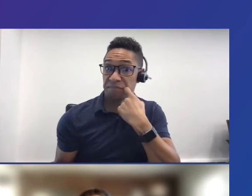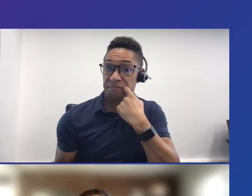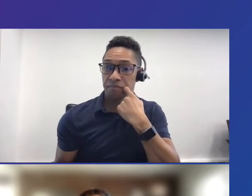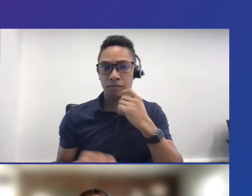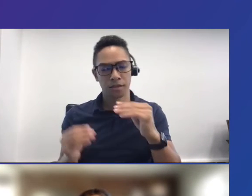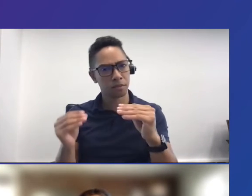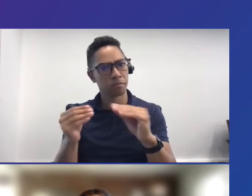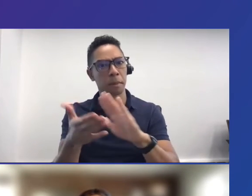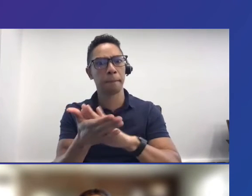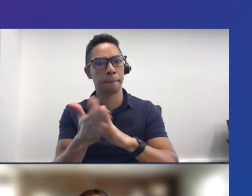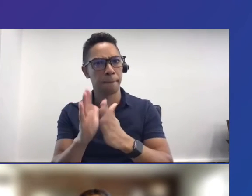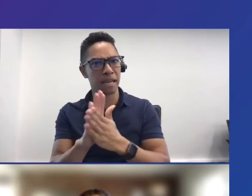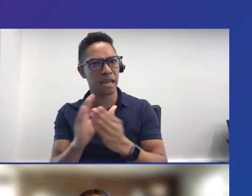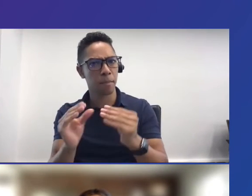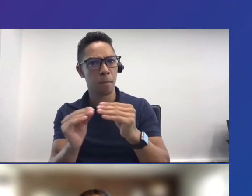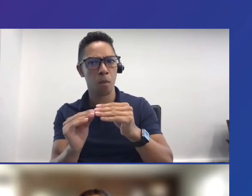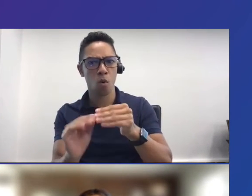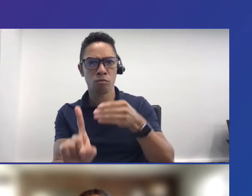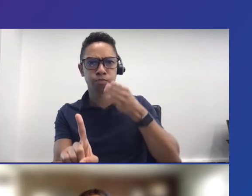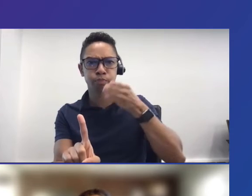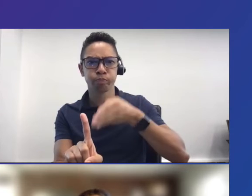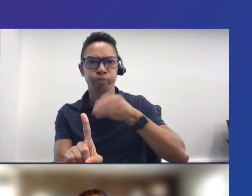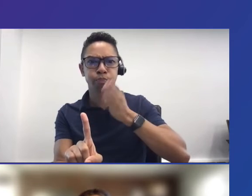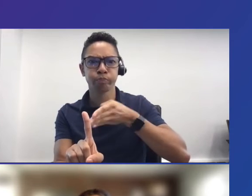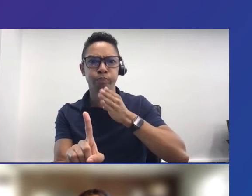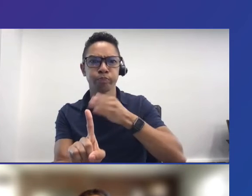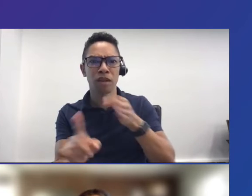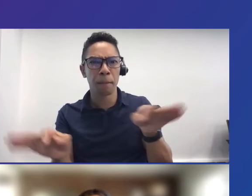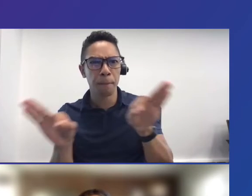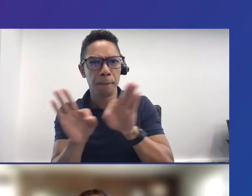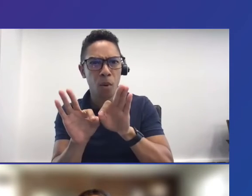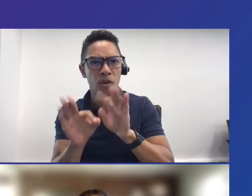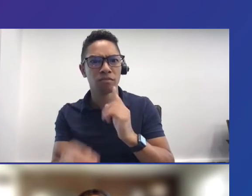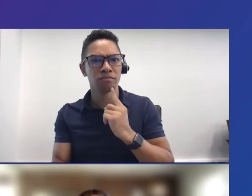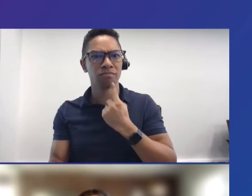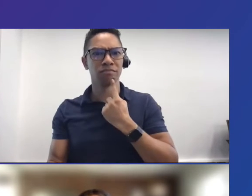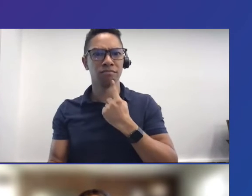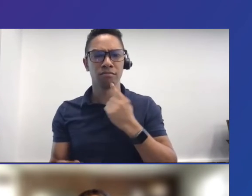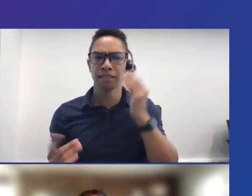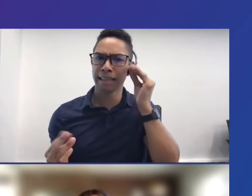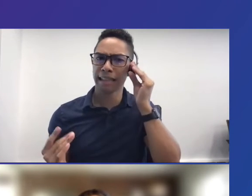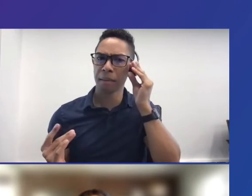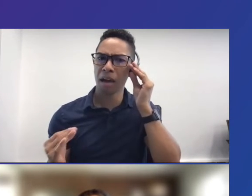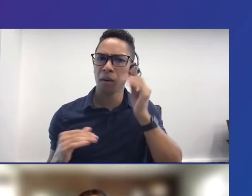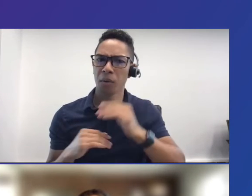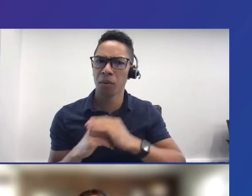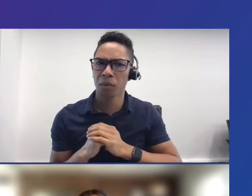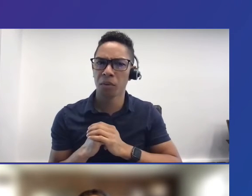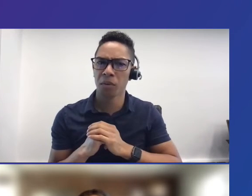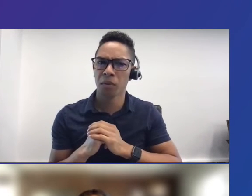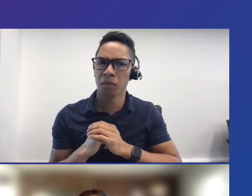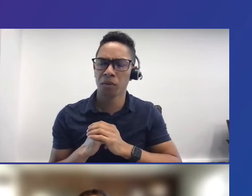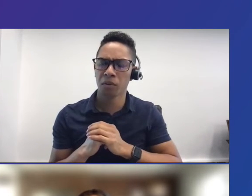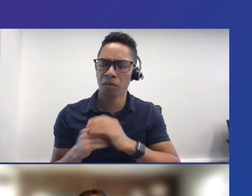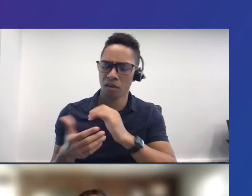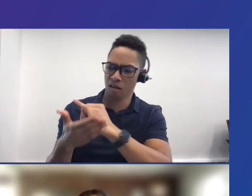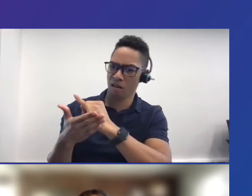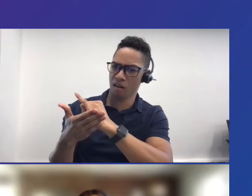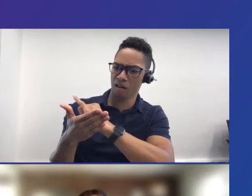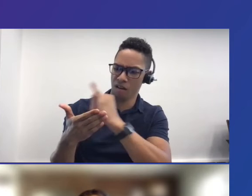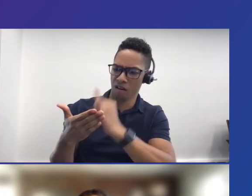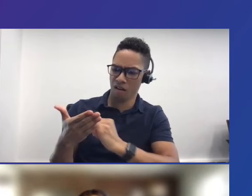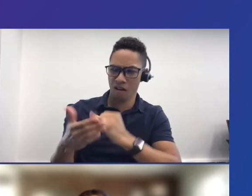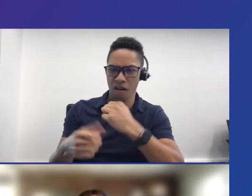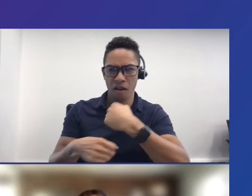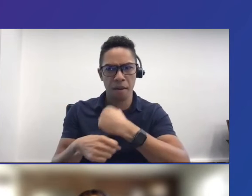very important and essential to think about, where that, you know, art making at a